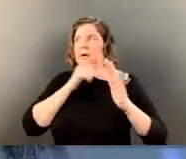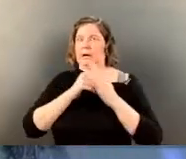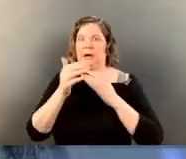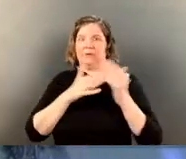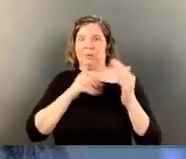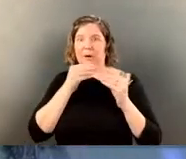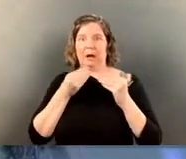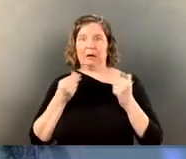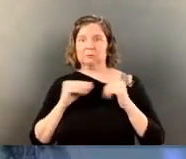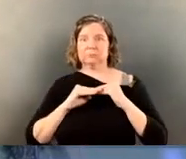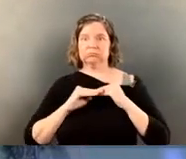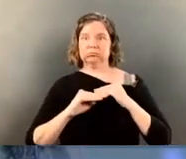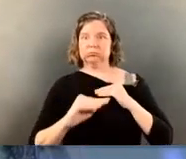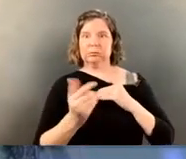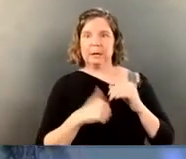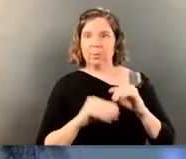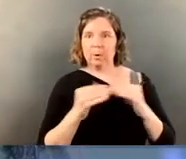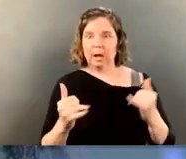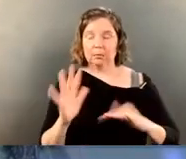smooth sailing at all right now.